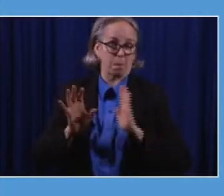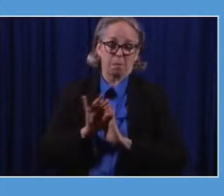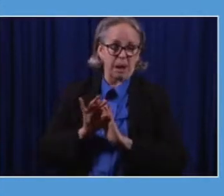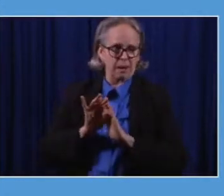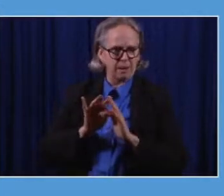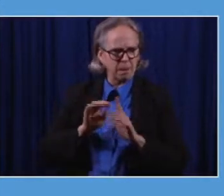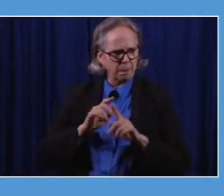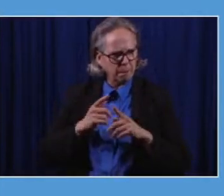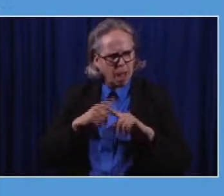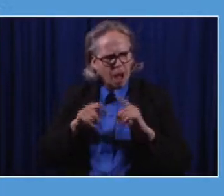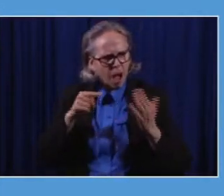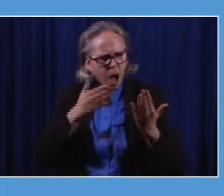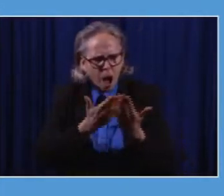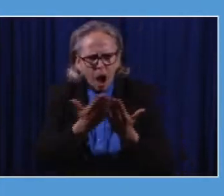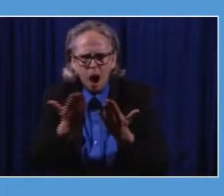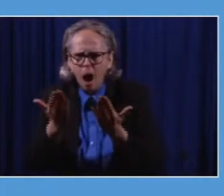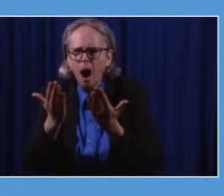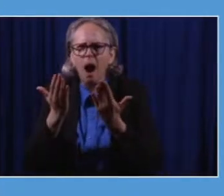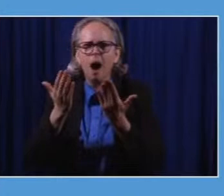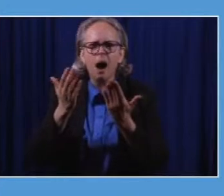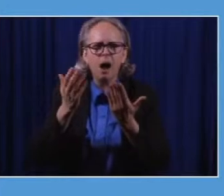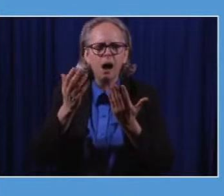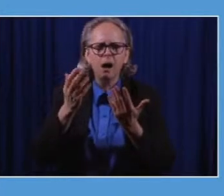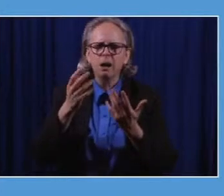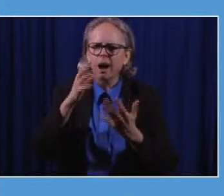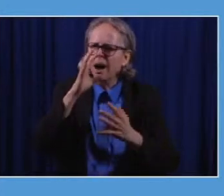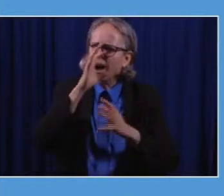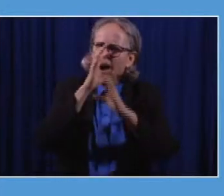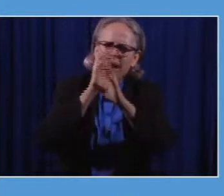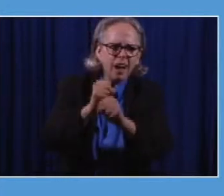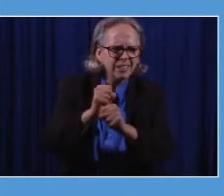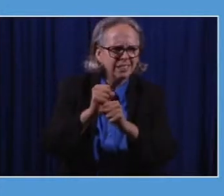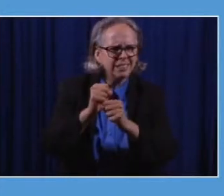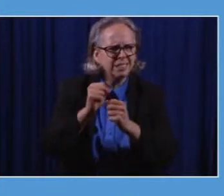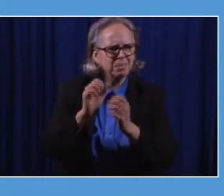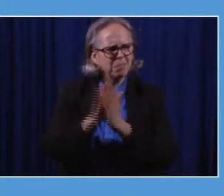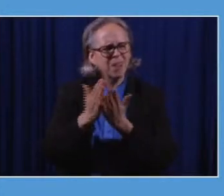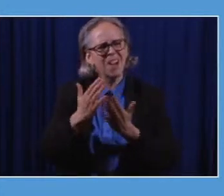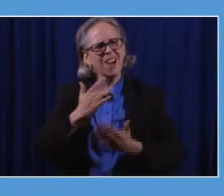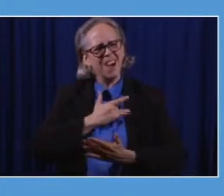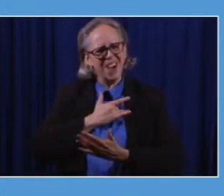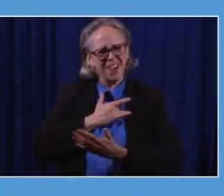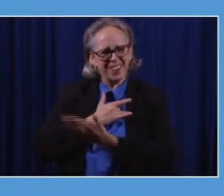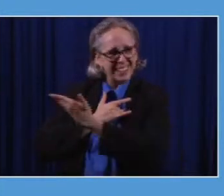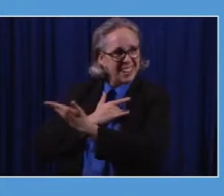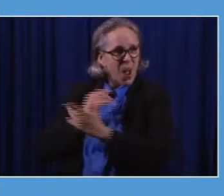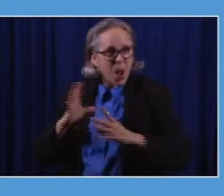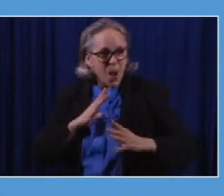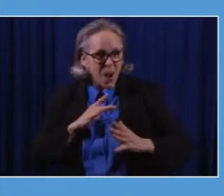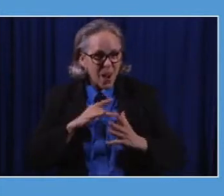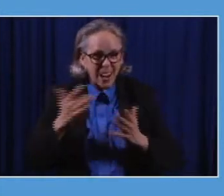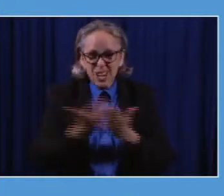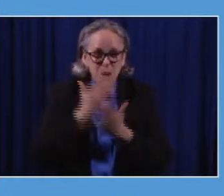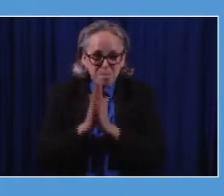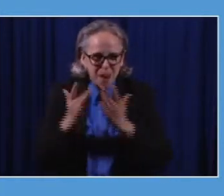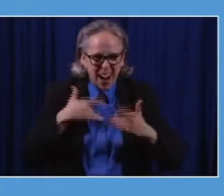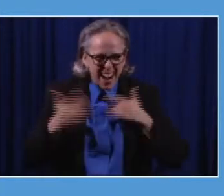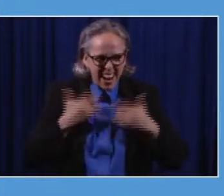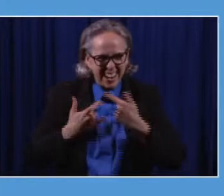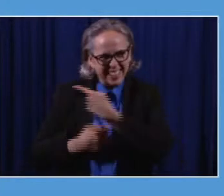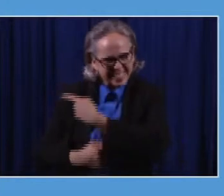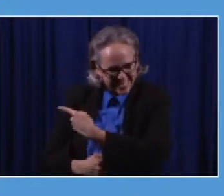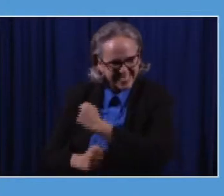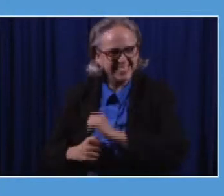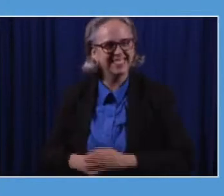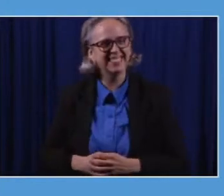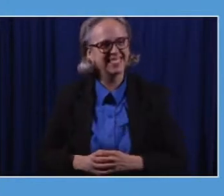become some of our kids' favorite books is really fun to watch. Oh, it's my new book again. It's definitely a privilege to be a